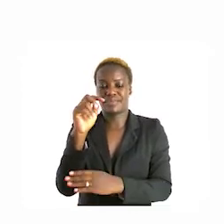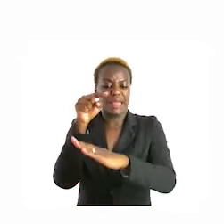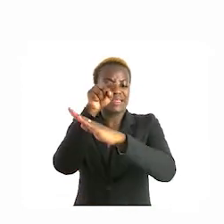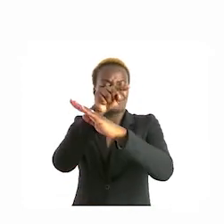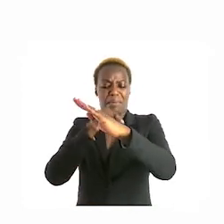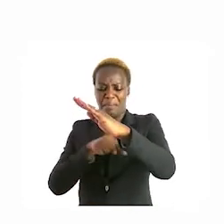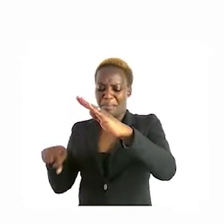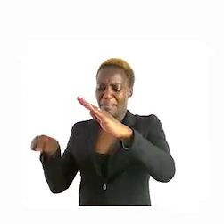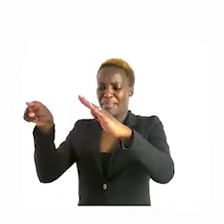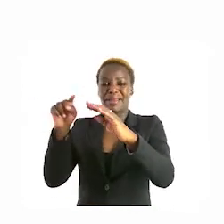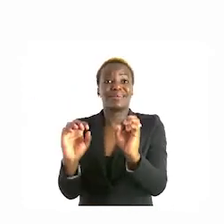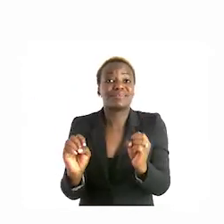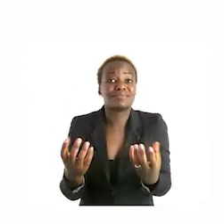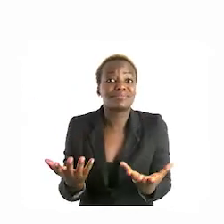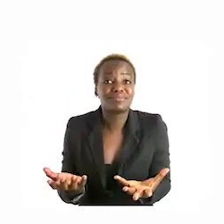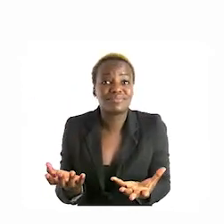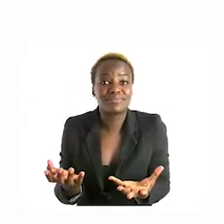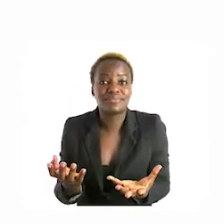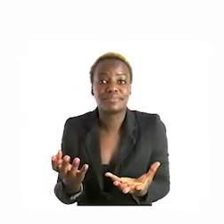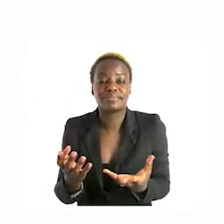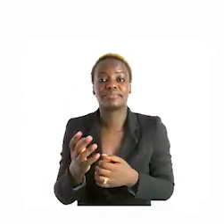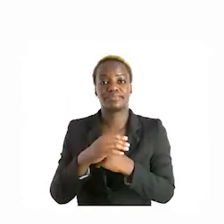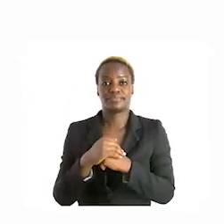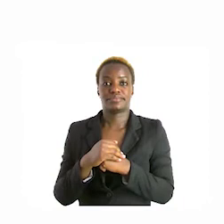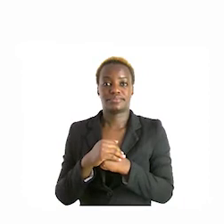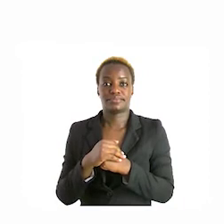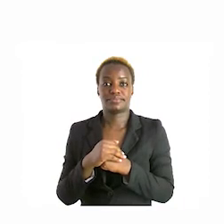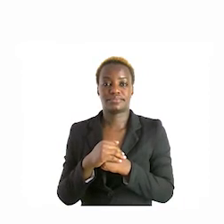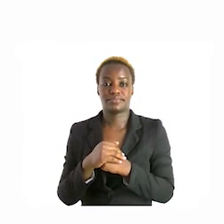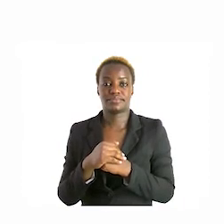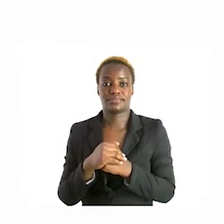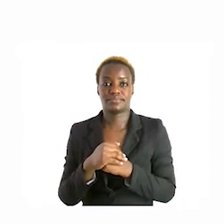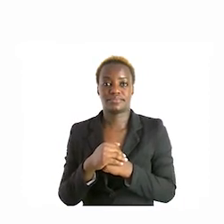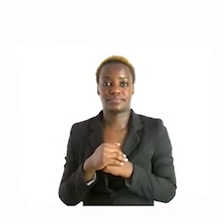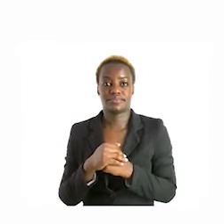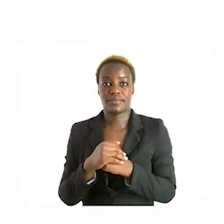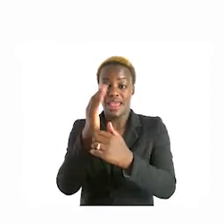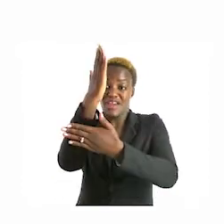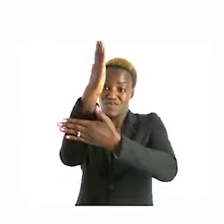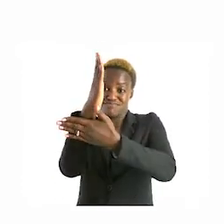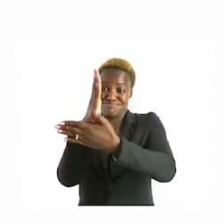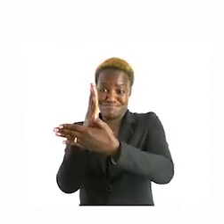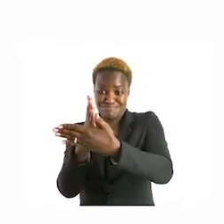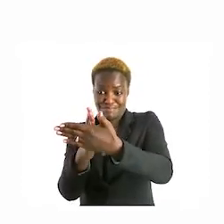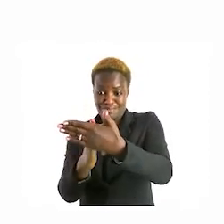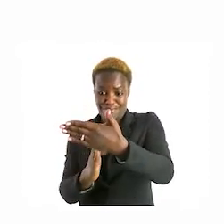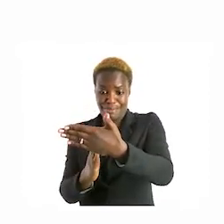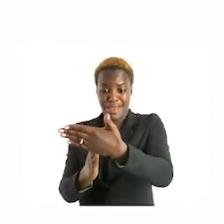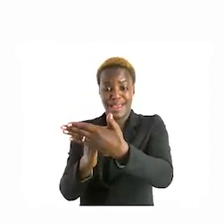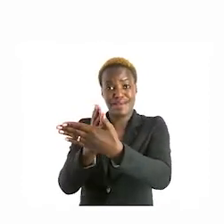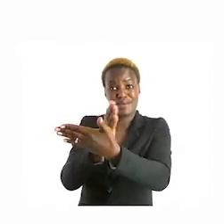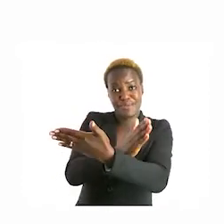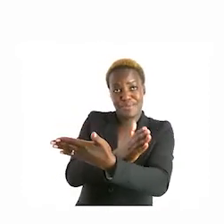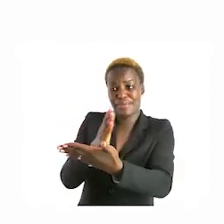quickly the sides that you see, and then we move over to the vertical lines. If you divide an octagon into two halves, how